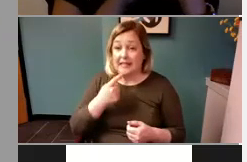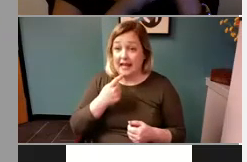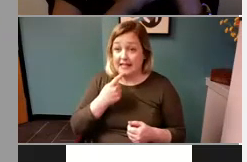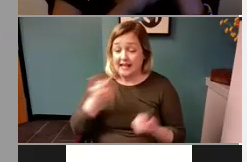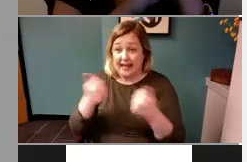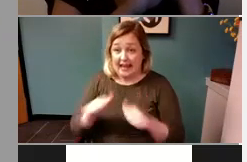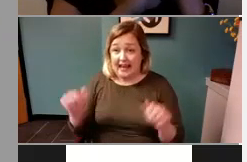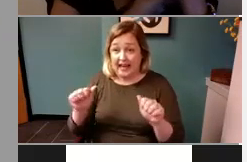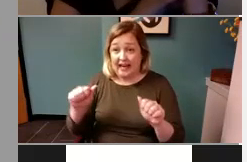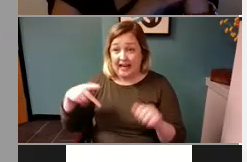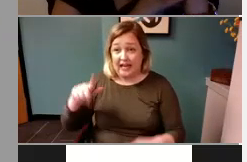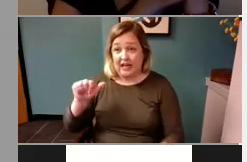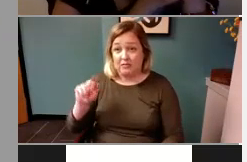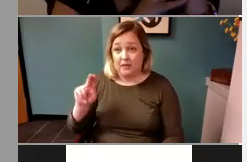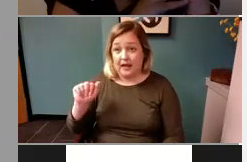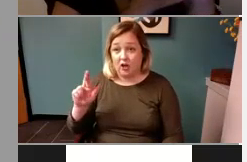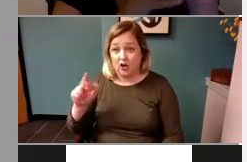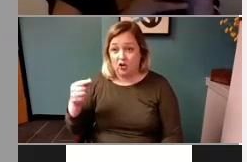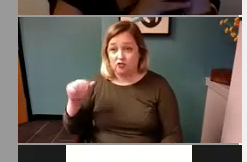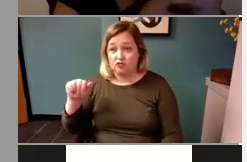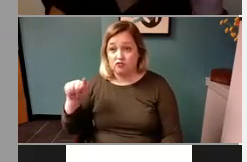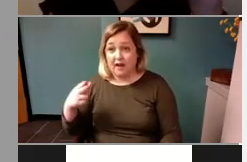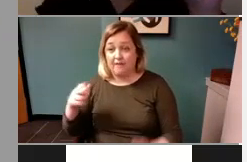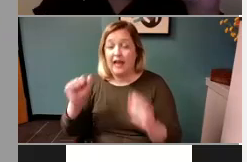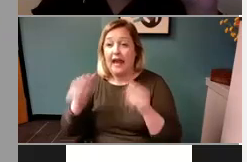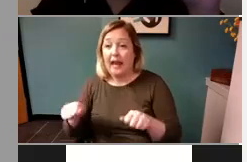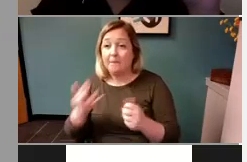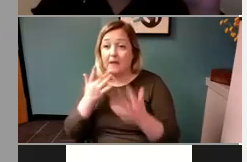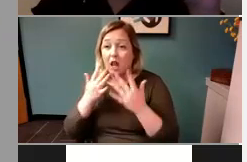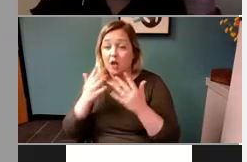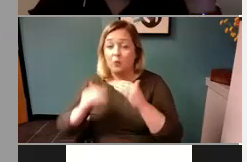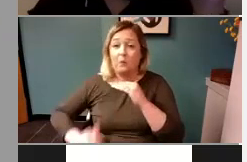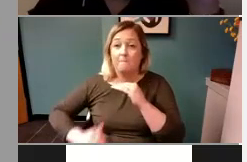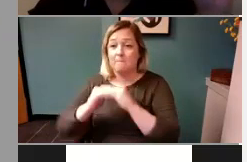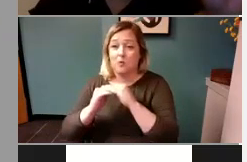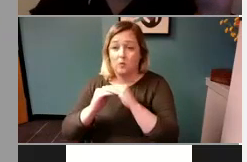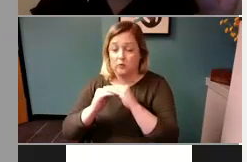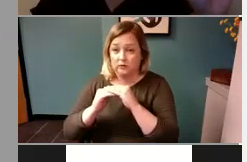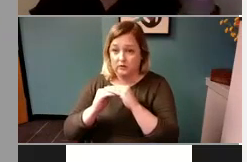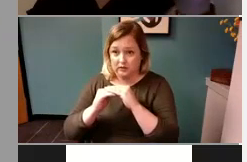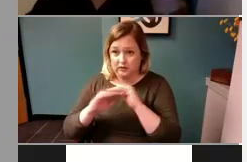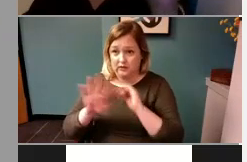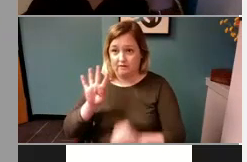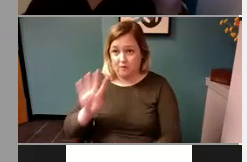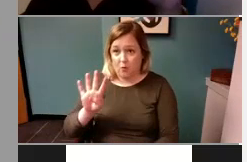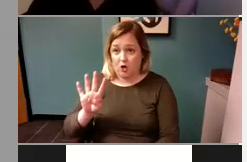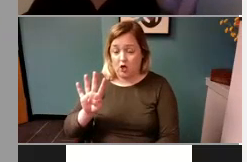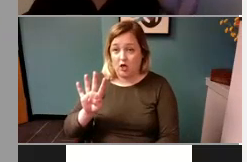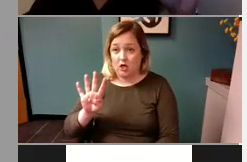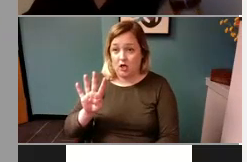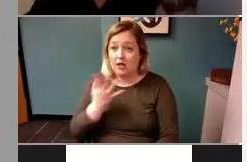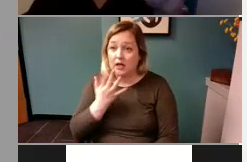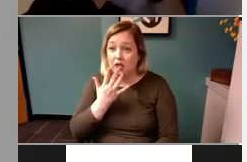can be colored with at most as 4 colors. So we do not need more than